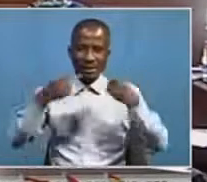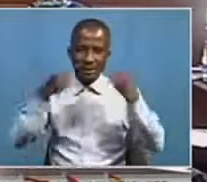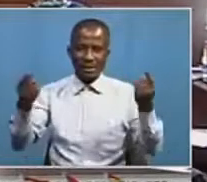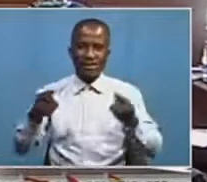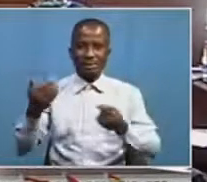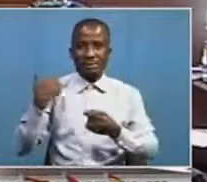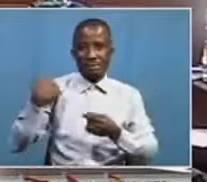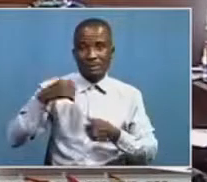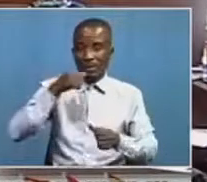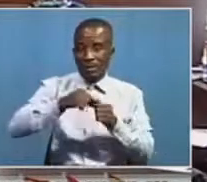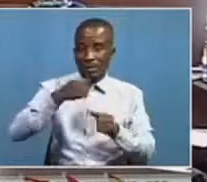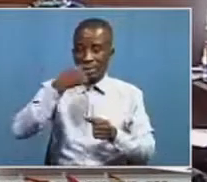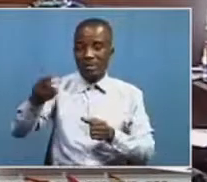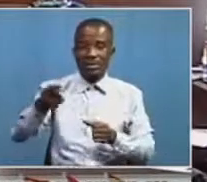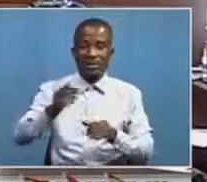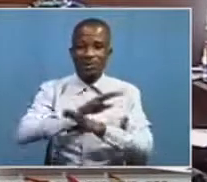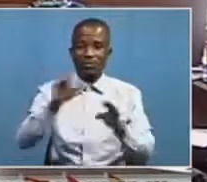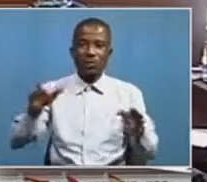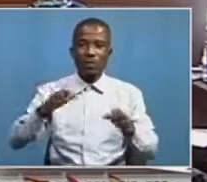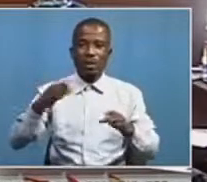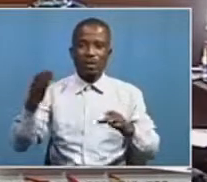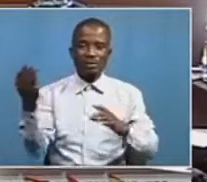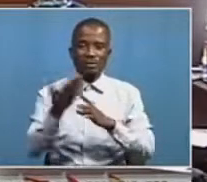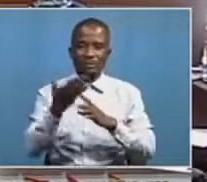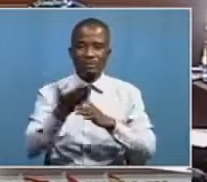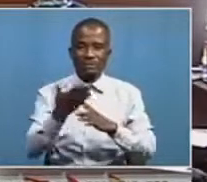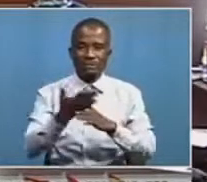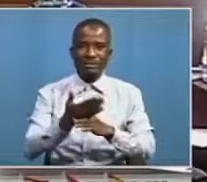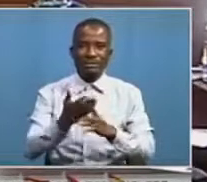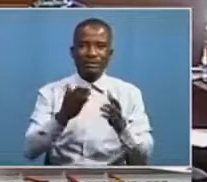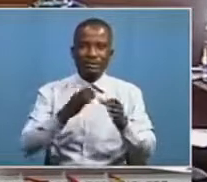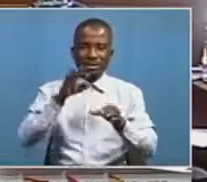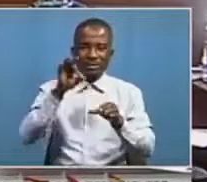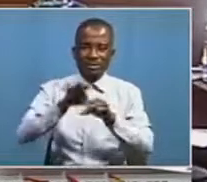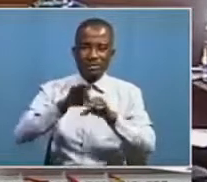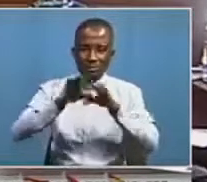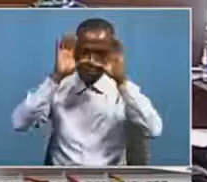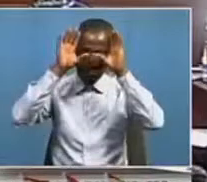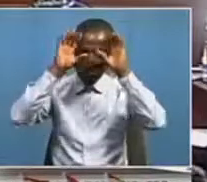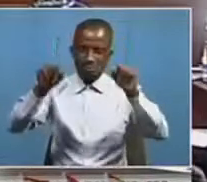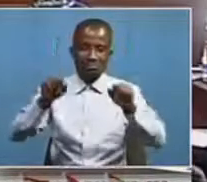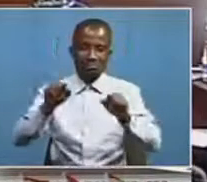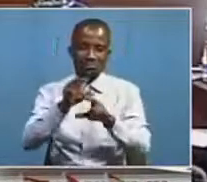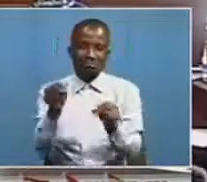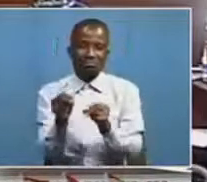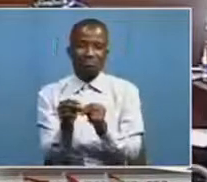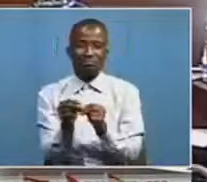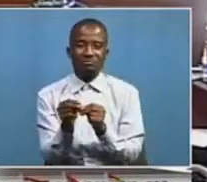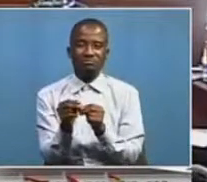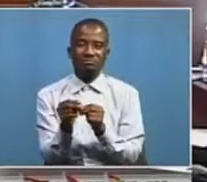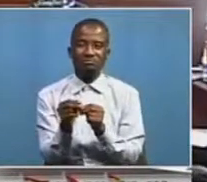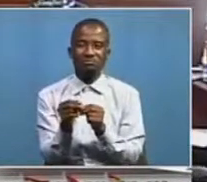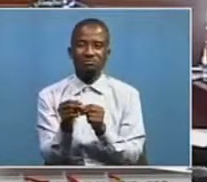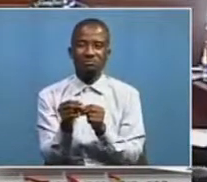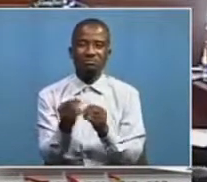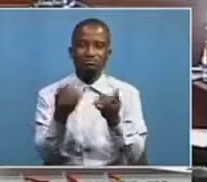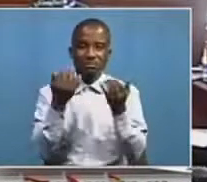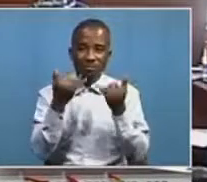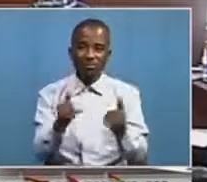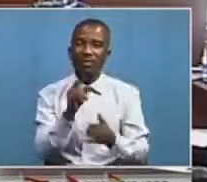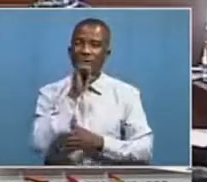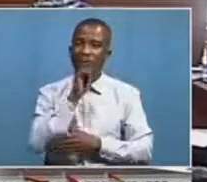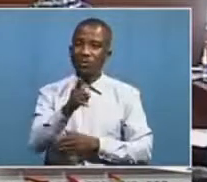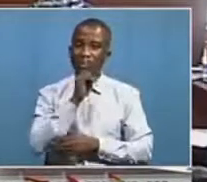an election does not constitute a challenge to the validity of an election of a person as president. He